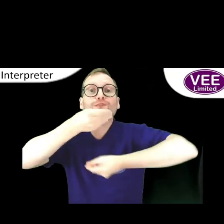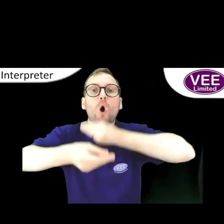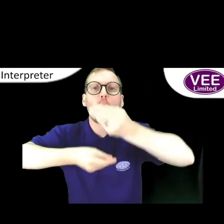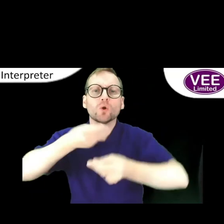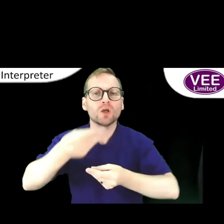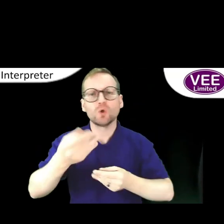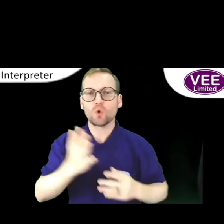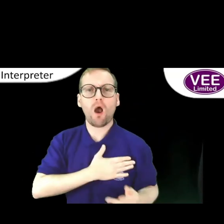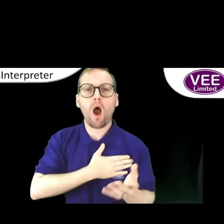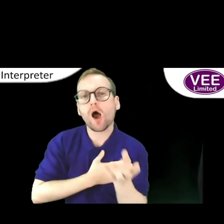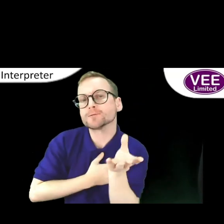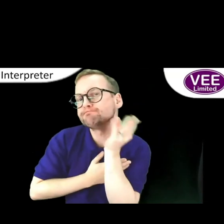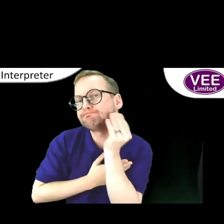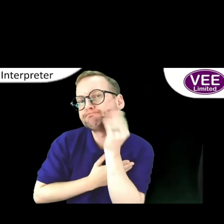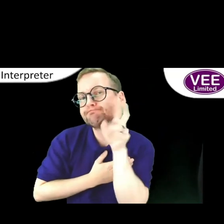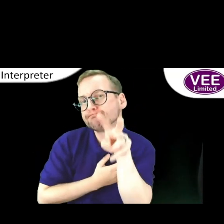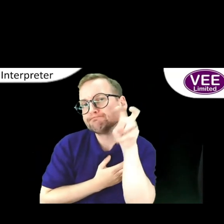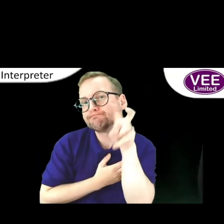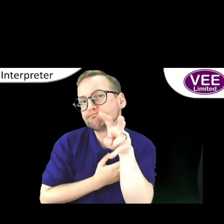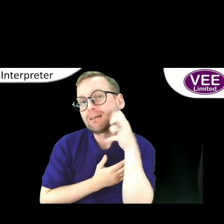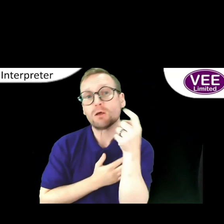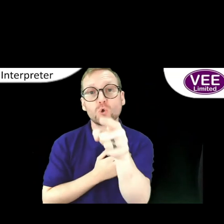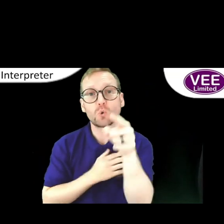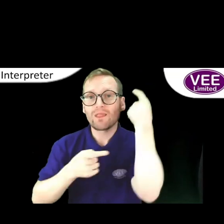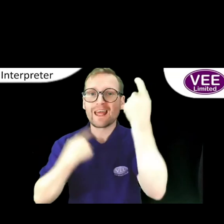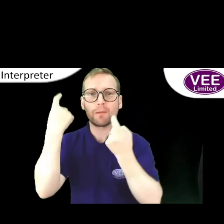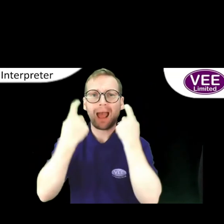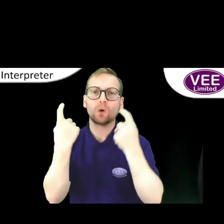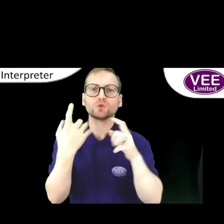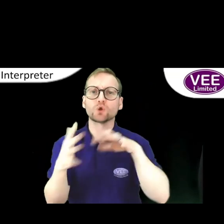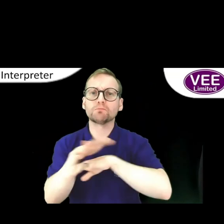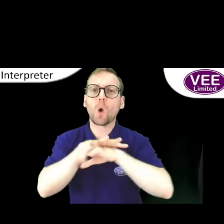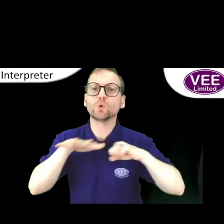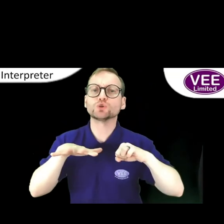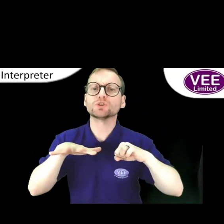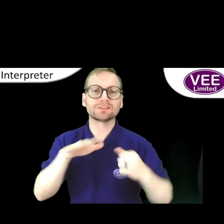your gallant heart and think about those poachers